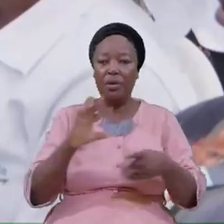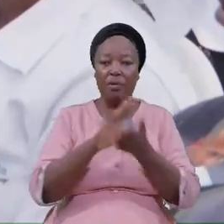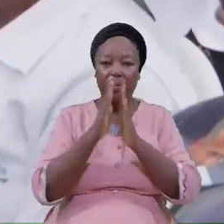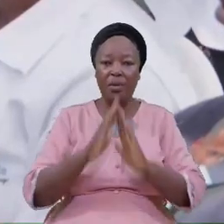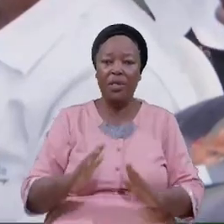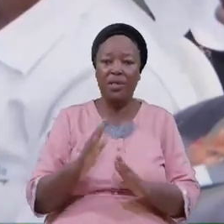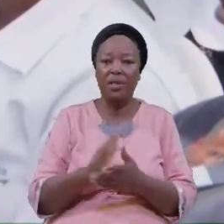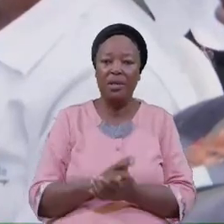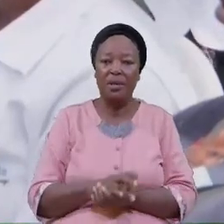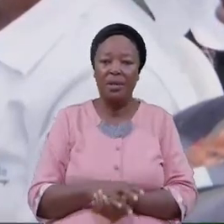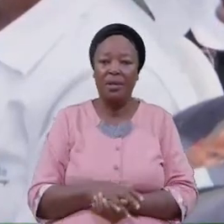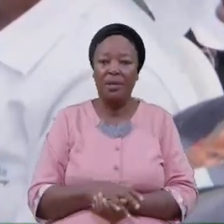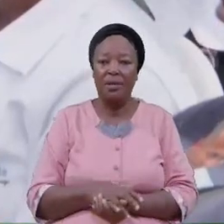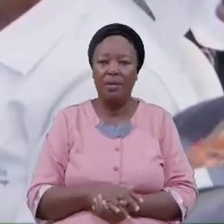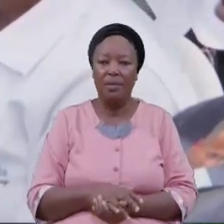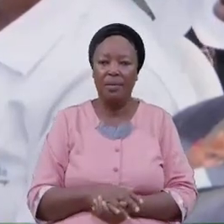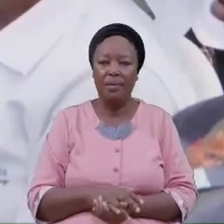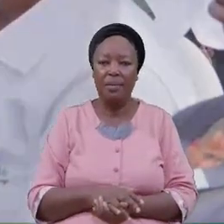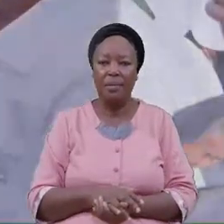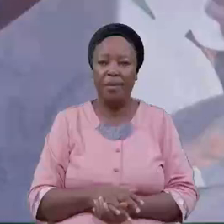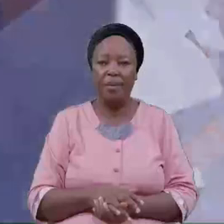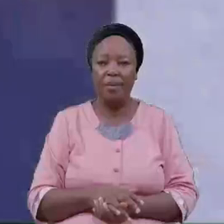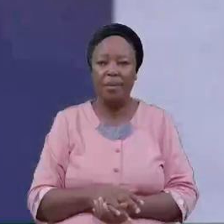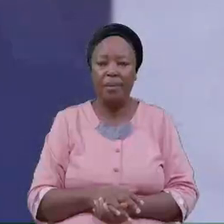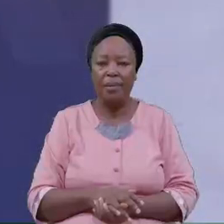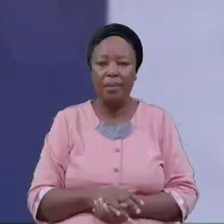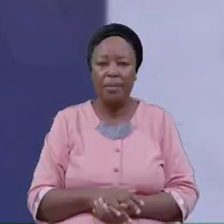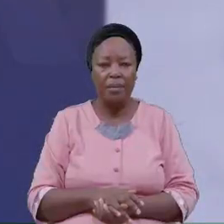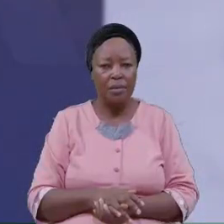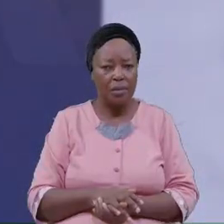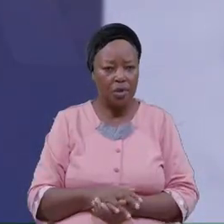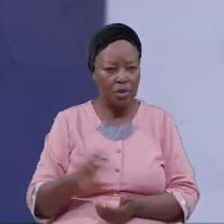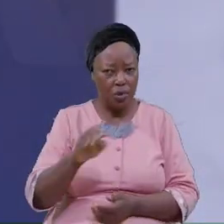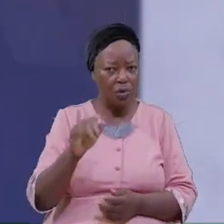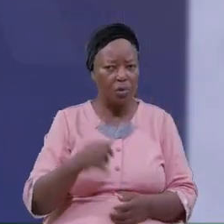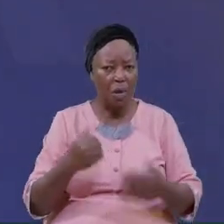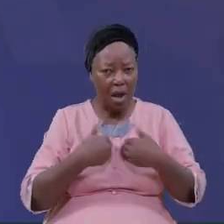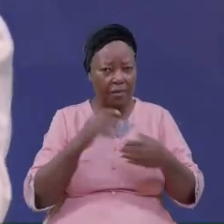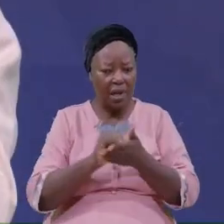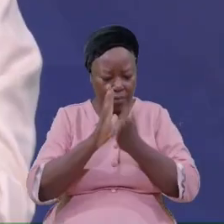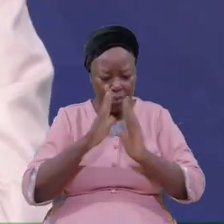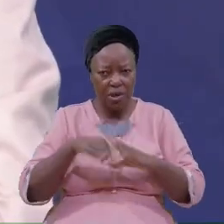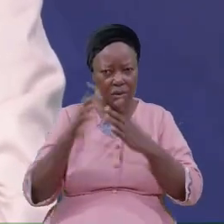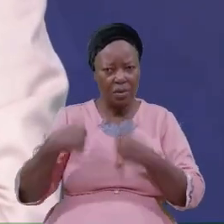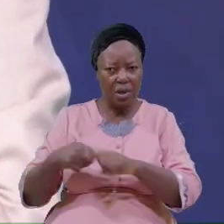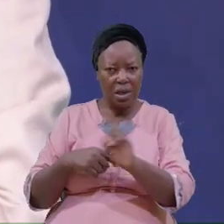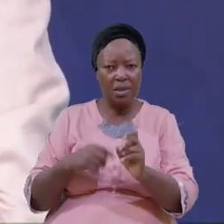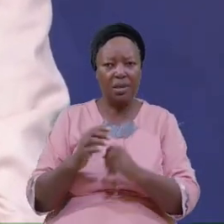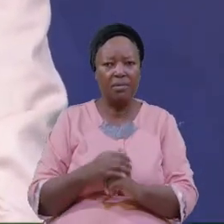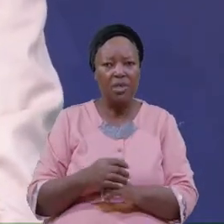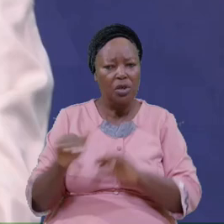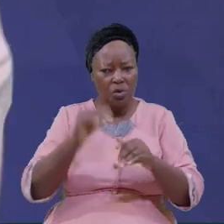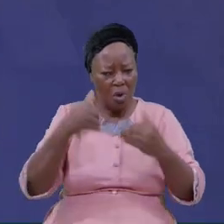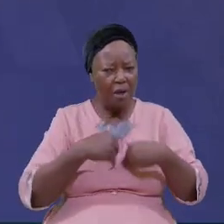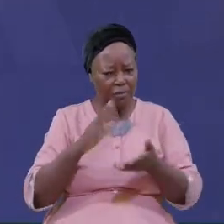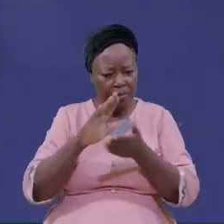voir si nous avons véritablement le Prince de Paix en nous, qui habite en nous about? Et qui vient en nous. Quand il vient toi, your peace in your heart. Est-ce qu'il y a la paix dans